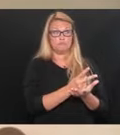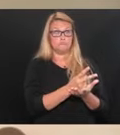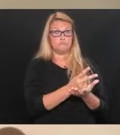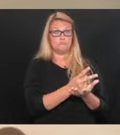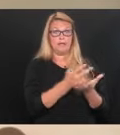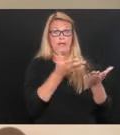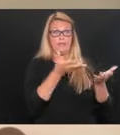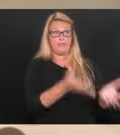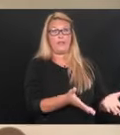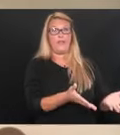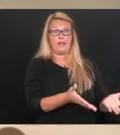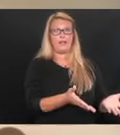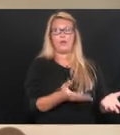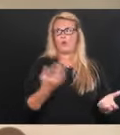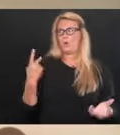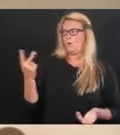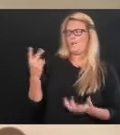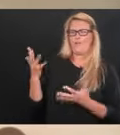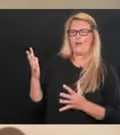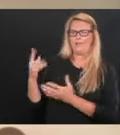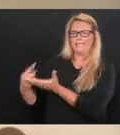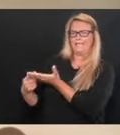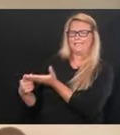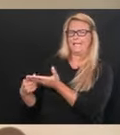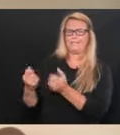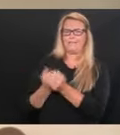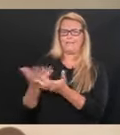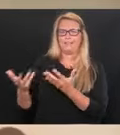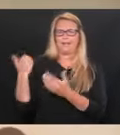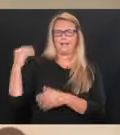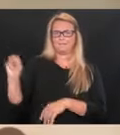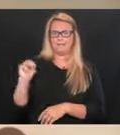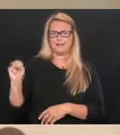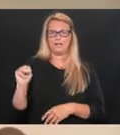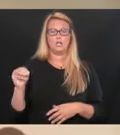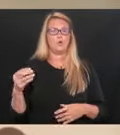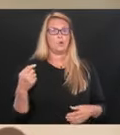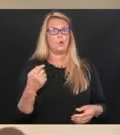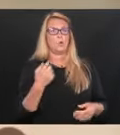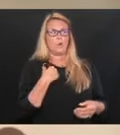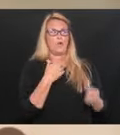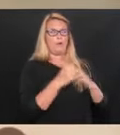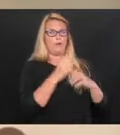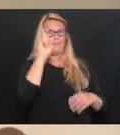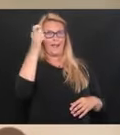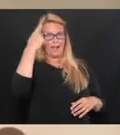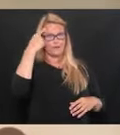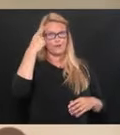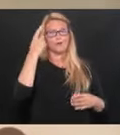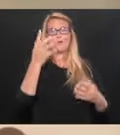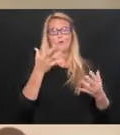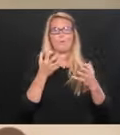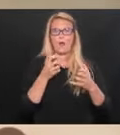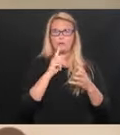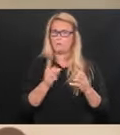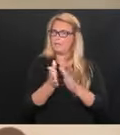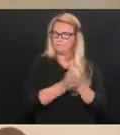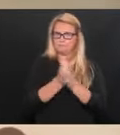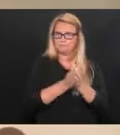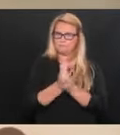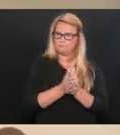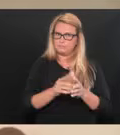and I talked about it on Monday, and we, along with the governor, want to be exceptionally aggressive to take care of